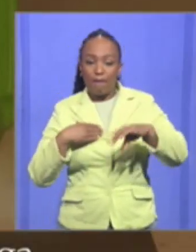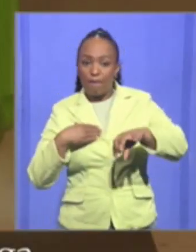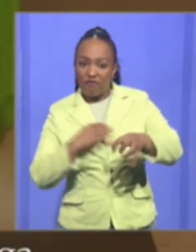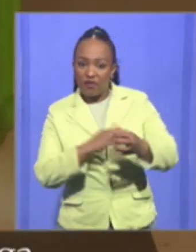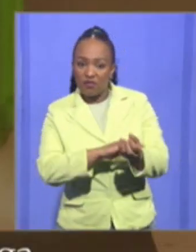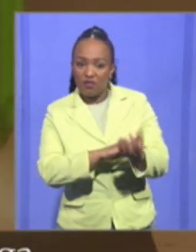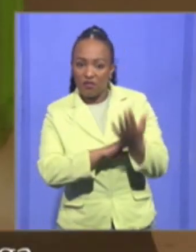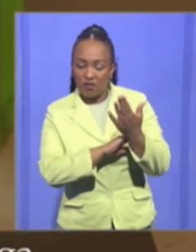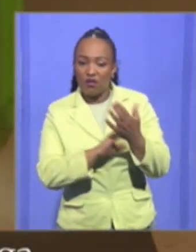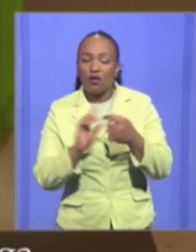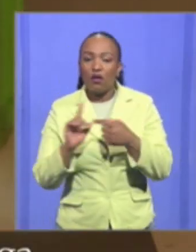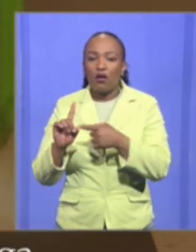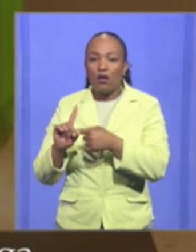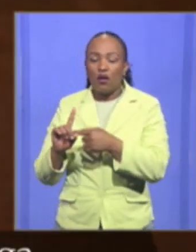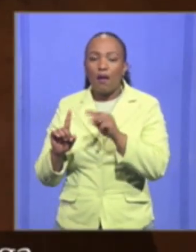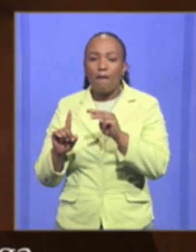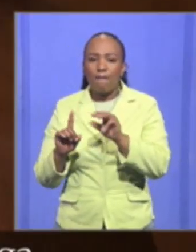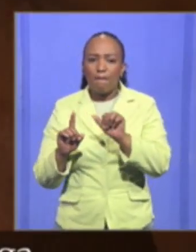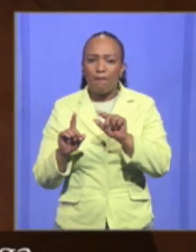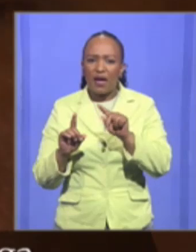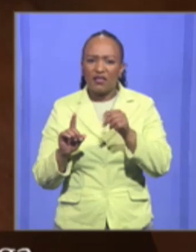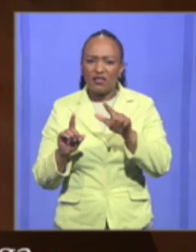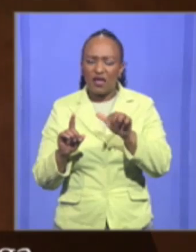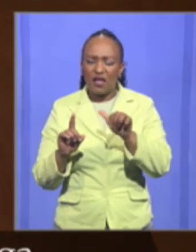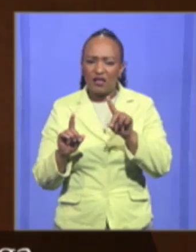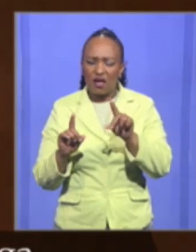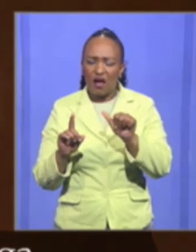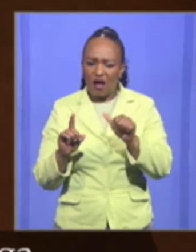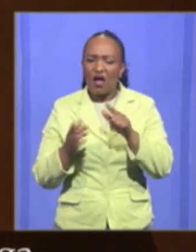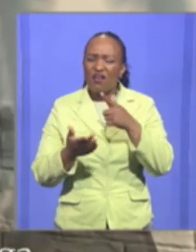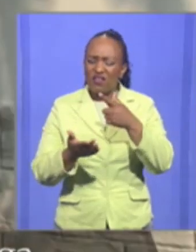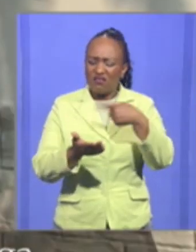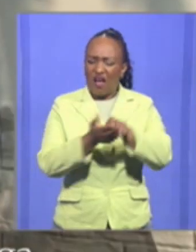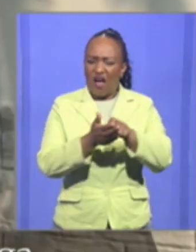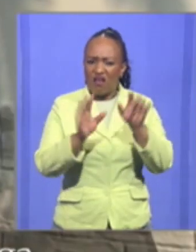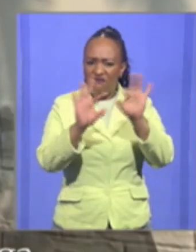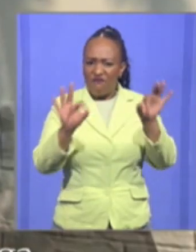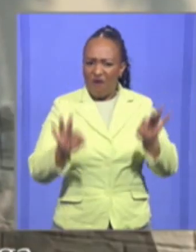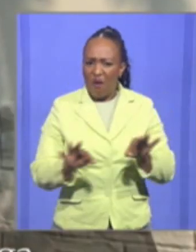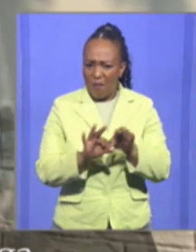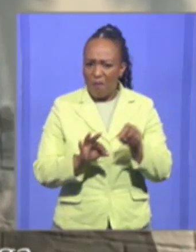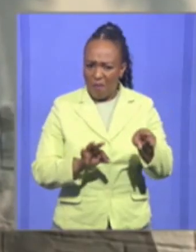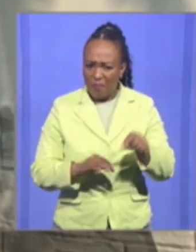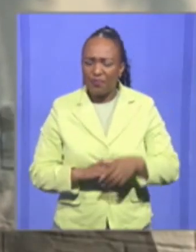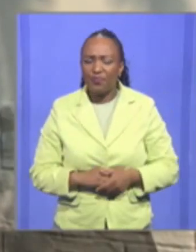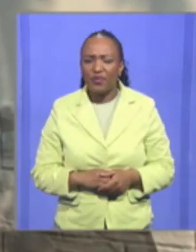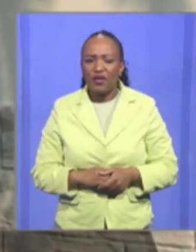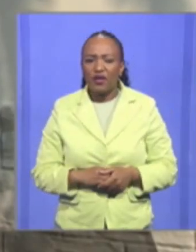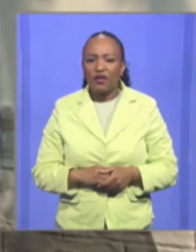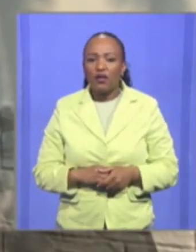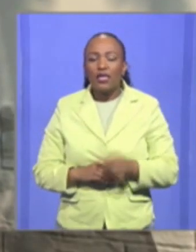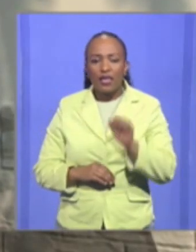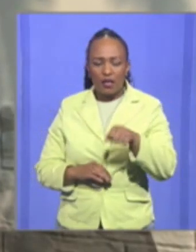saenetše foromo ya go dirwa karo ka boyena. We are aware about this matter, and according to our records, the deceased